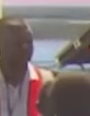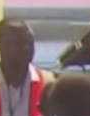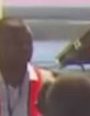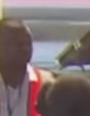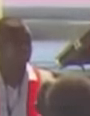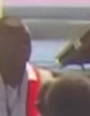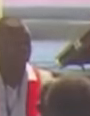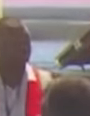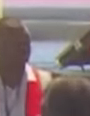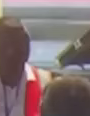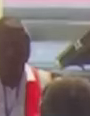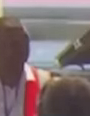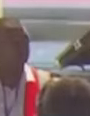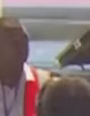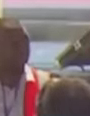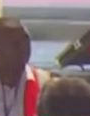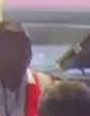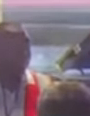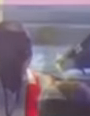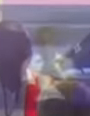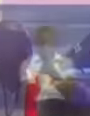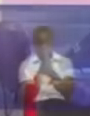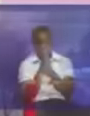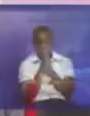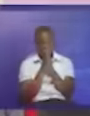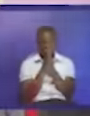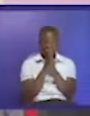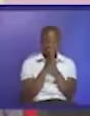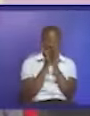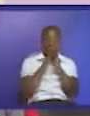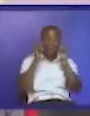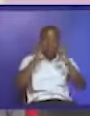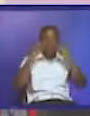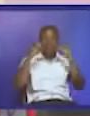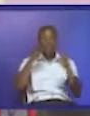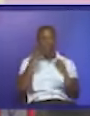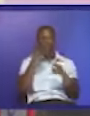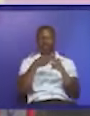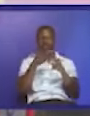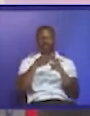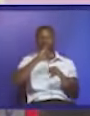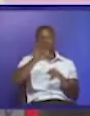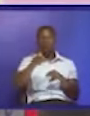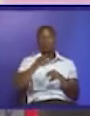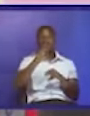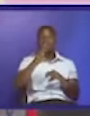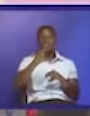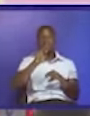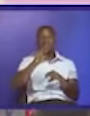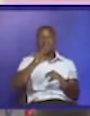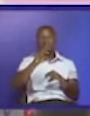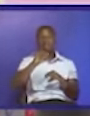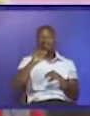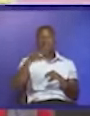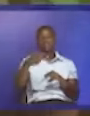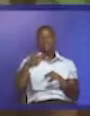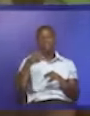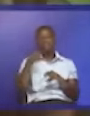Hallelujah. Hallelujah. Who is Jeremiah? I'm hearing a name,